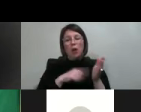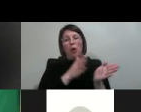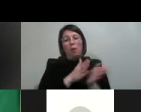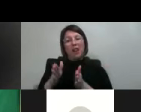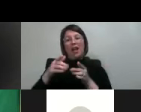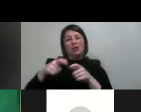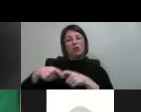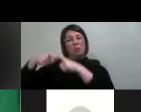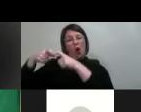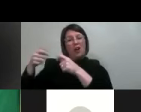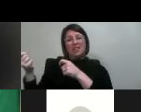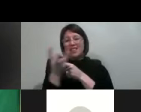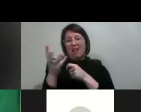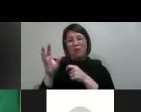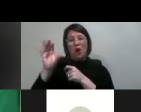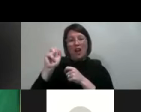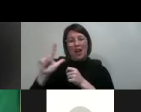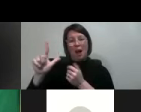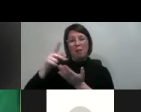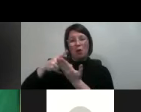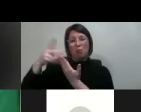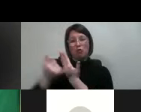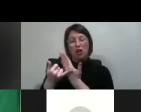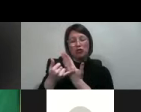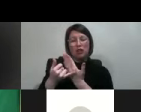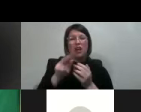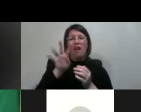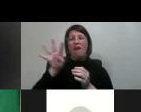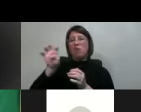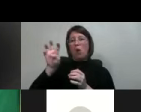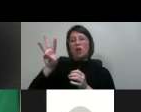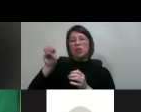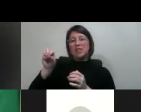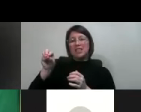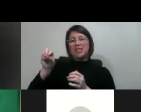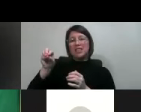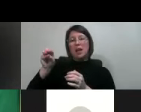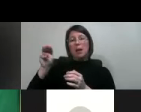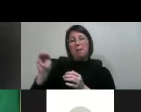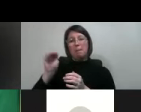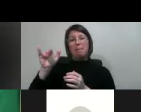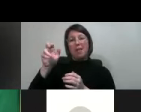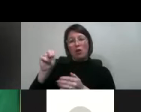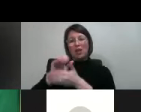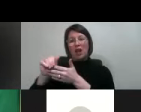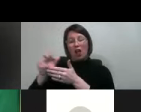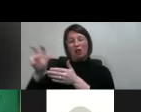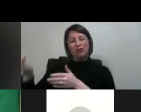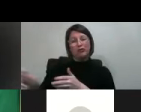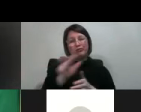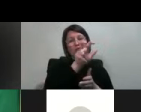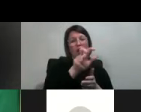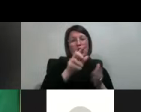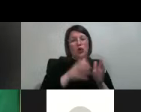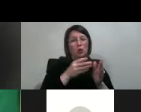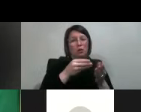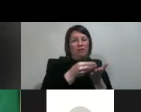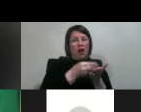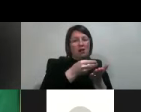number of capital projects and moving about $460 million of capital funds to fund our operating